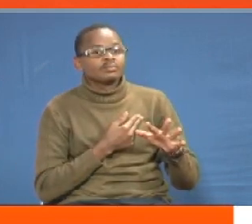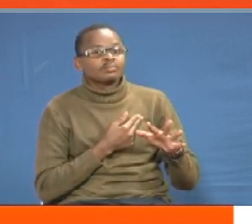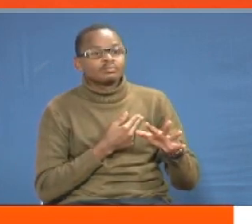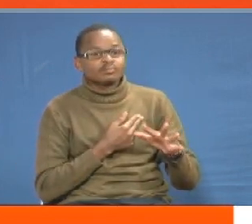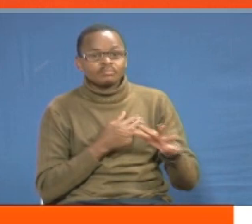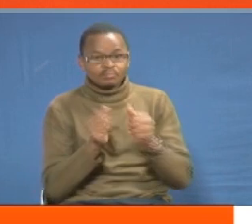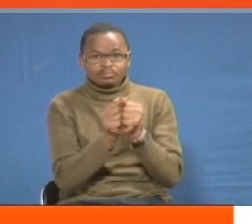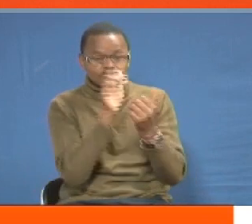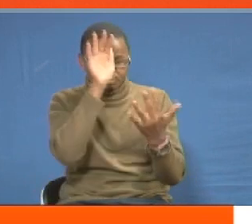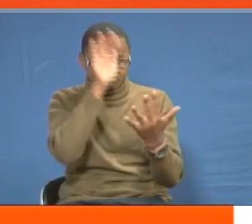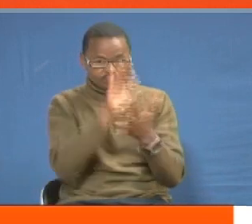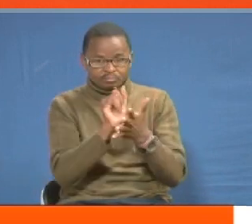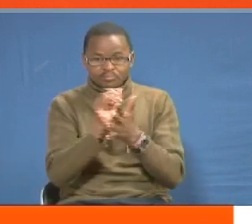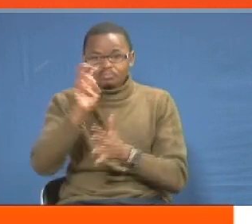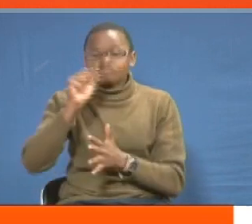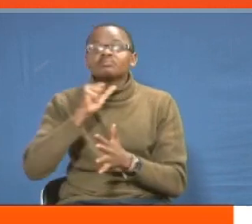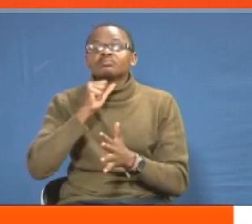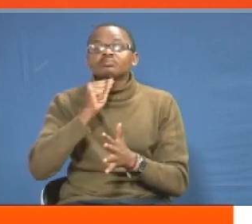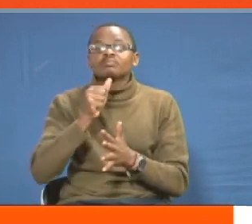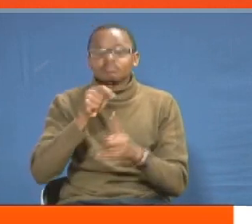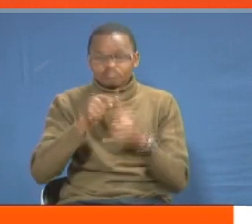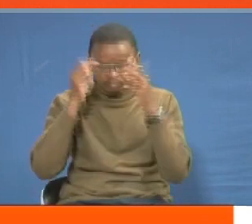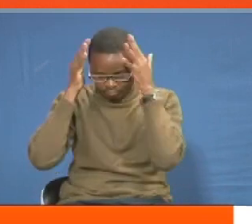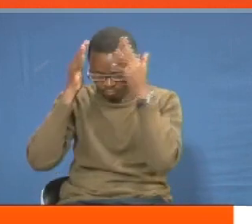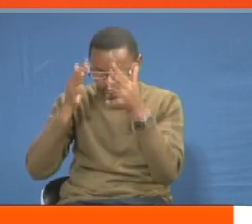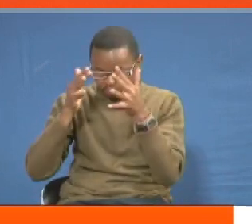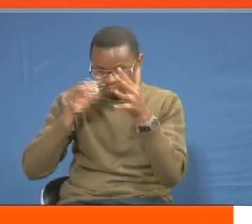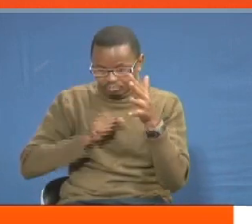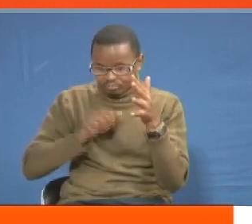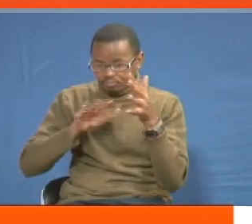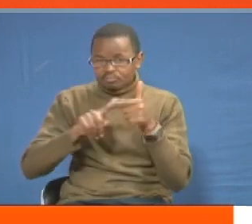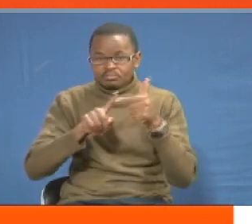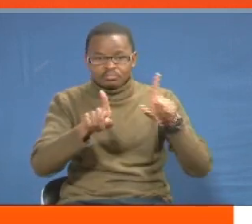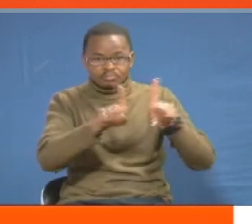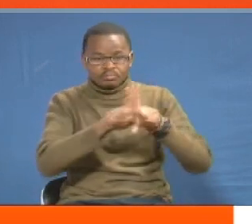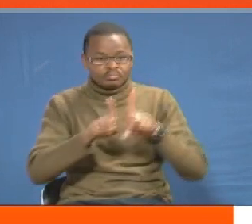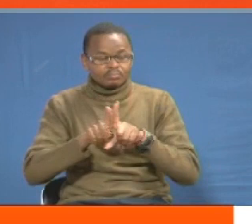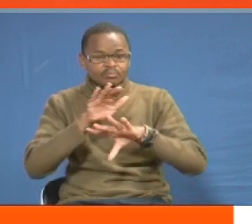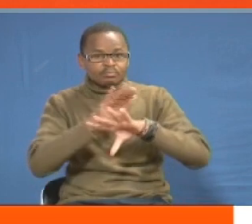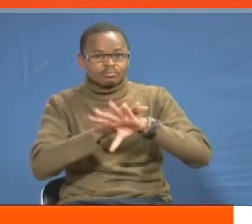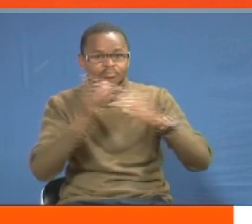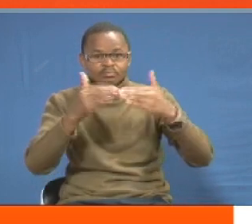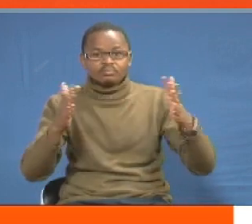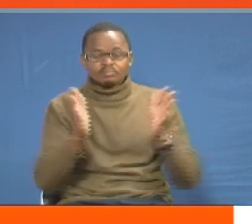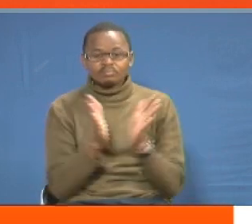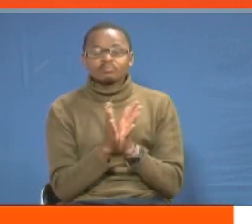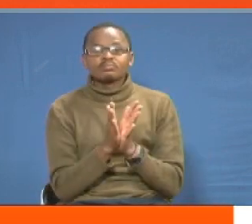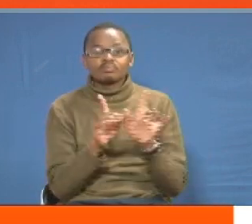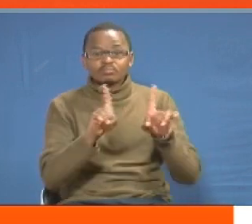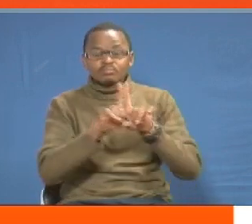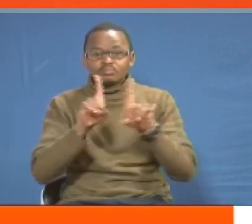a consolidated approach that was not only going to focus on the girls but also on the